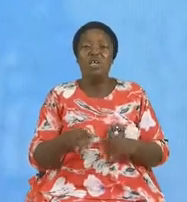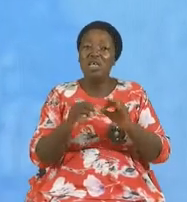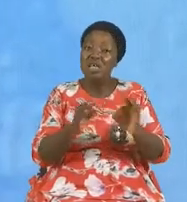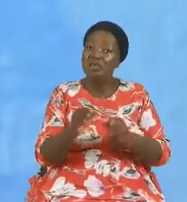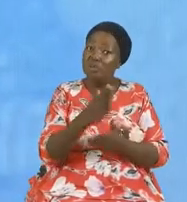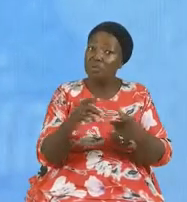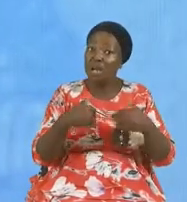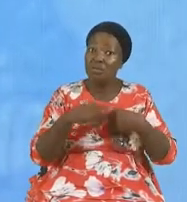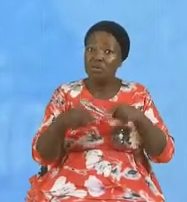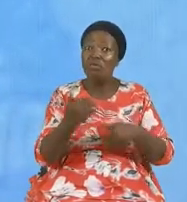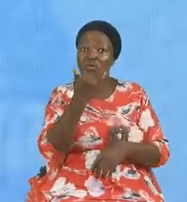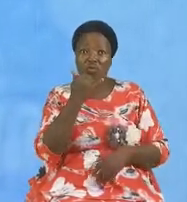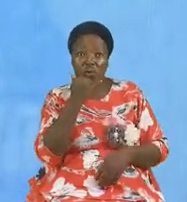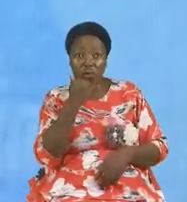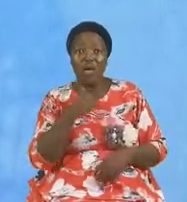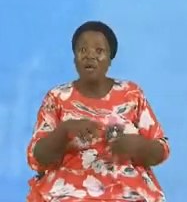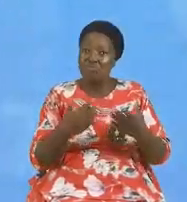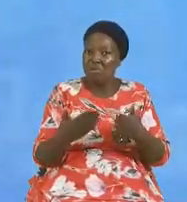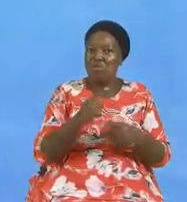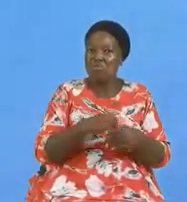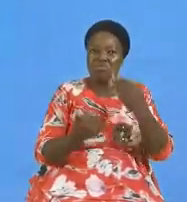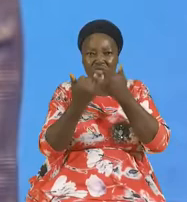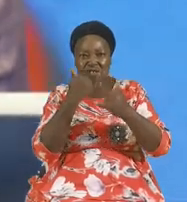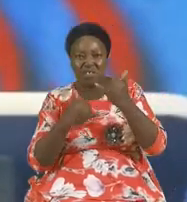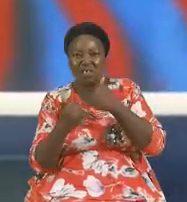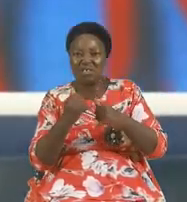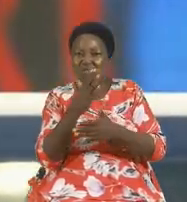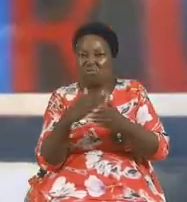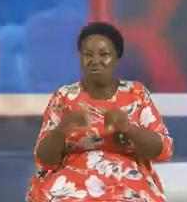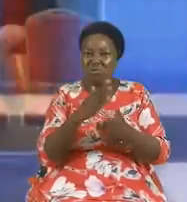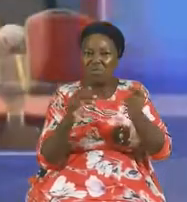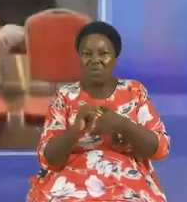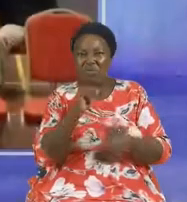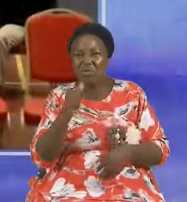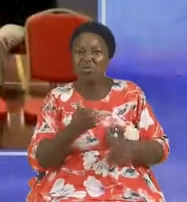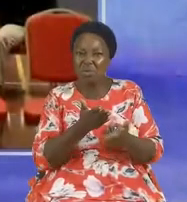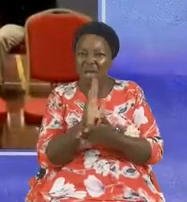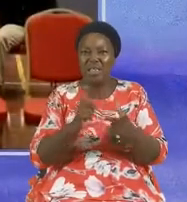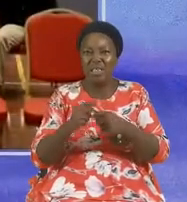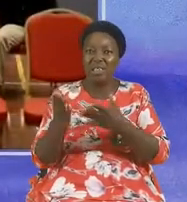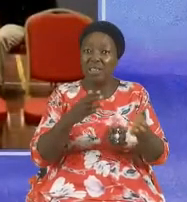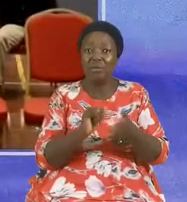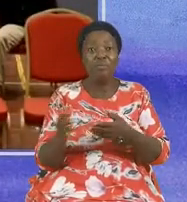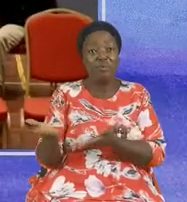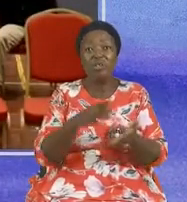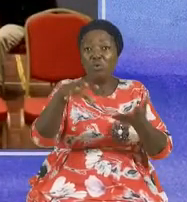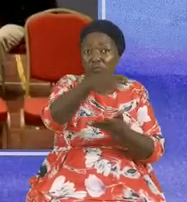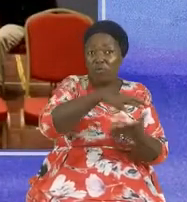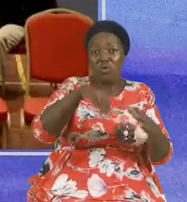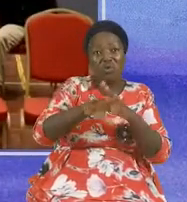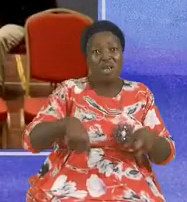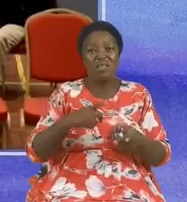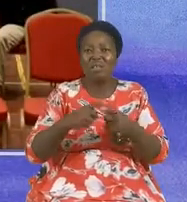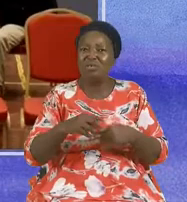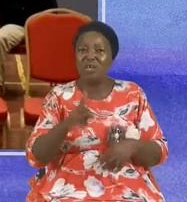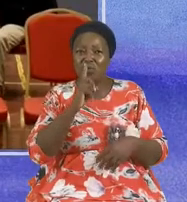depression, there's something you can do. If something has gone wrong, maybe you mistakenly did something that wasn't